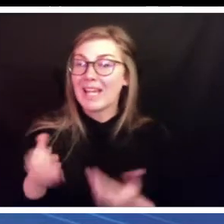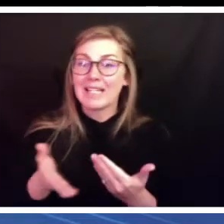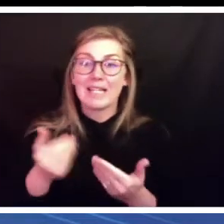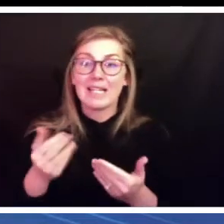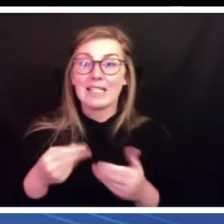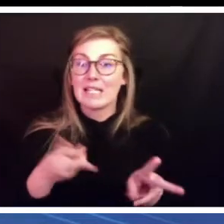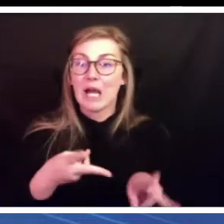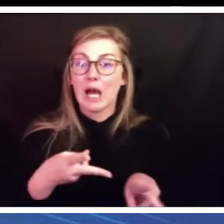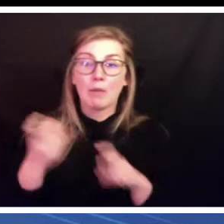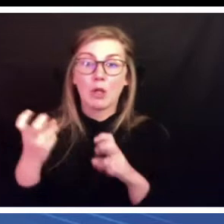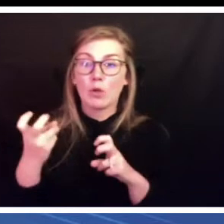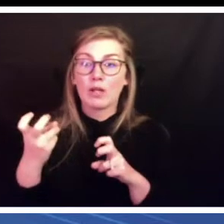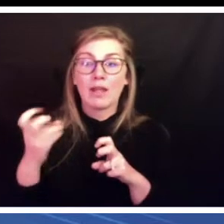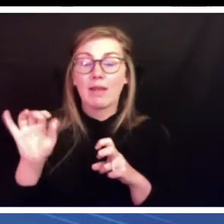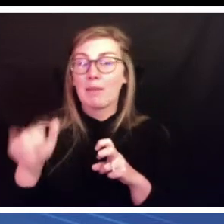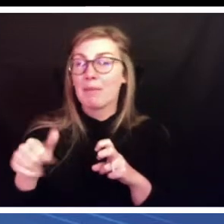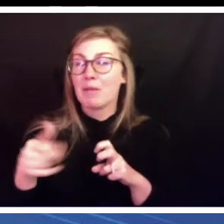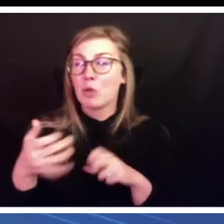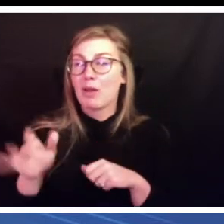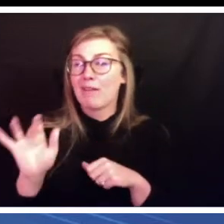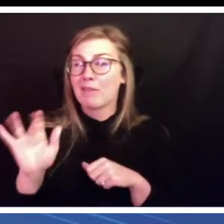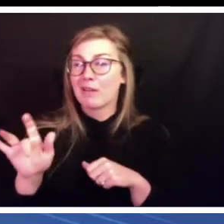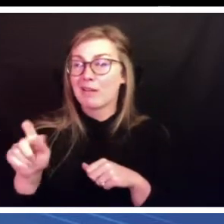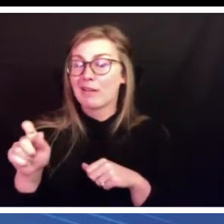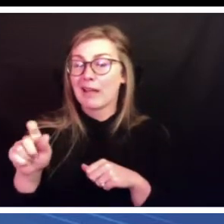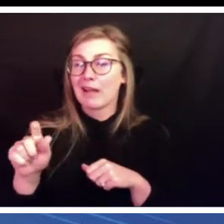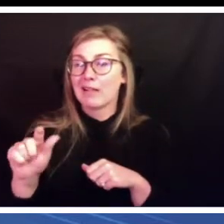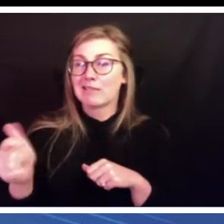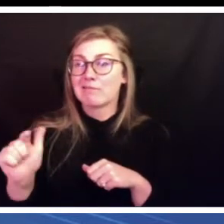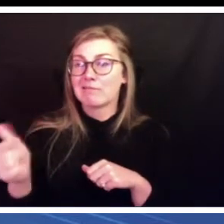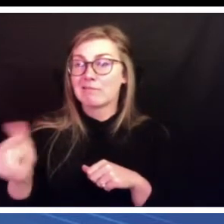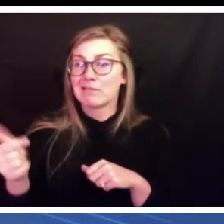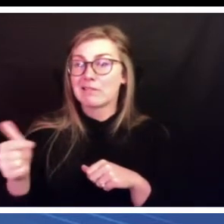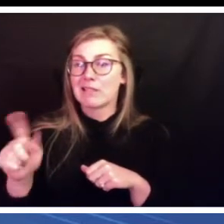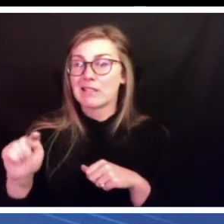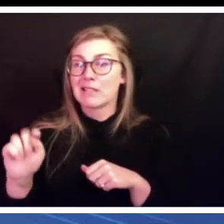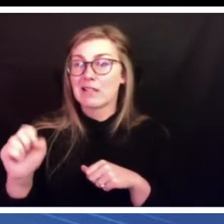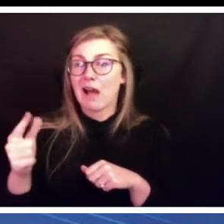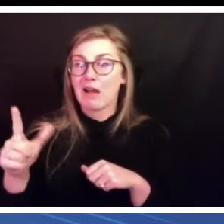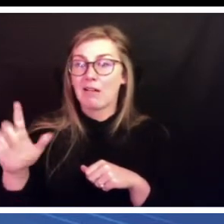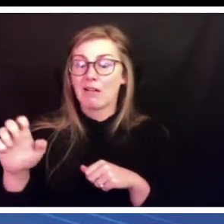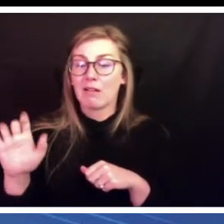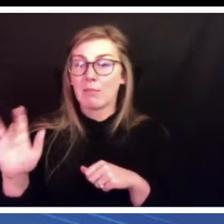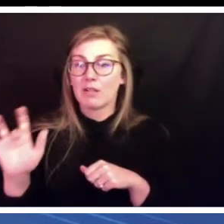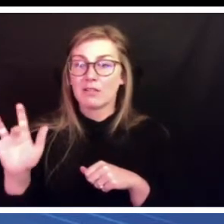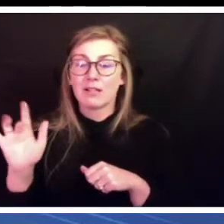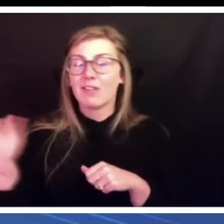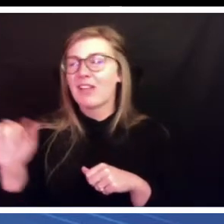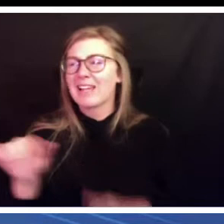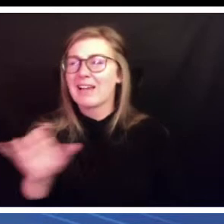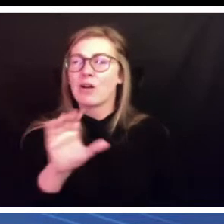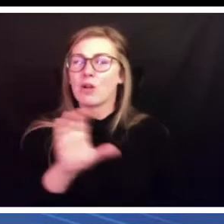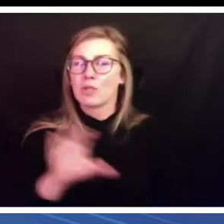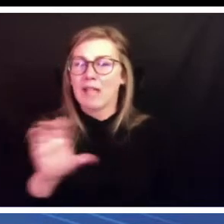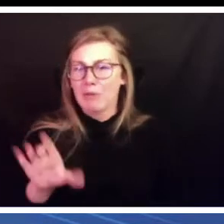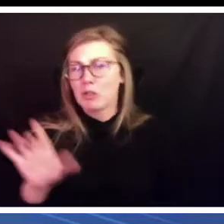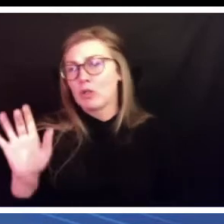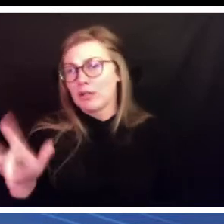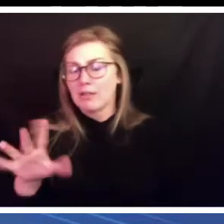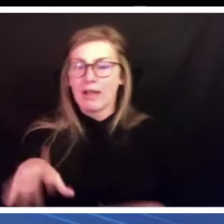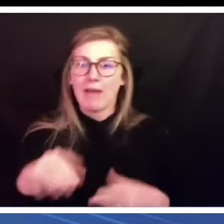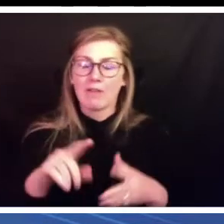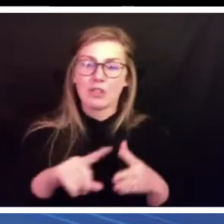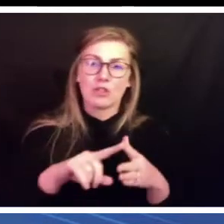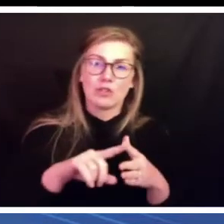toggle button, like you would for captions and have that be something that can be integrated into the same link.